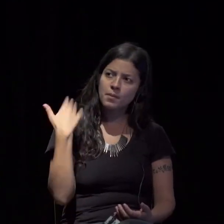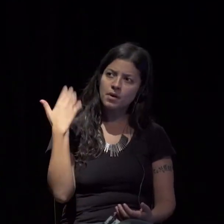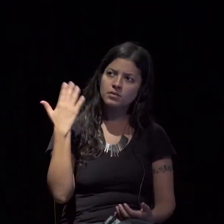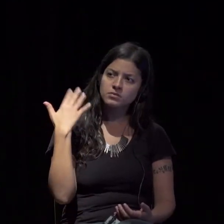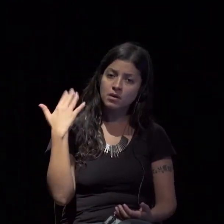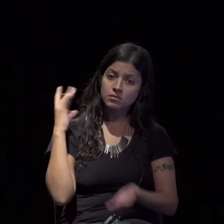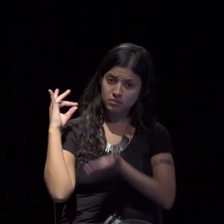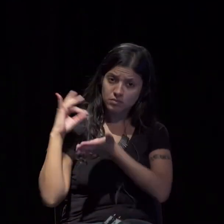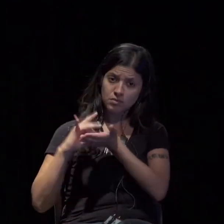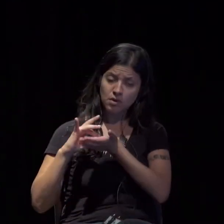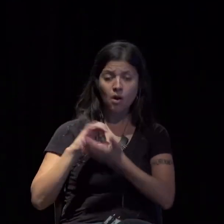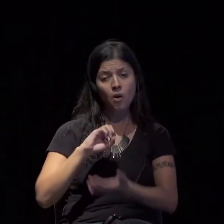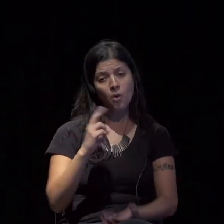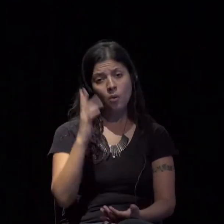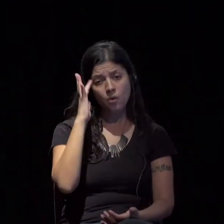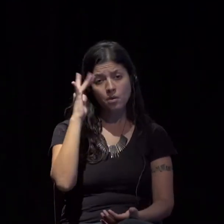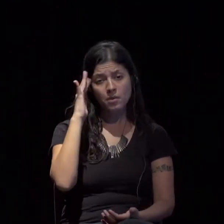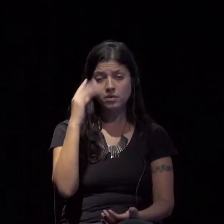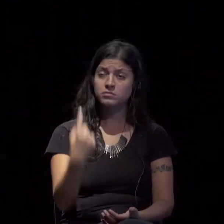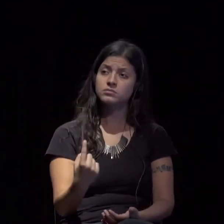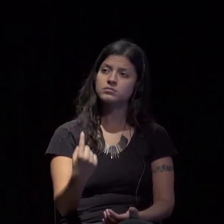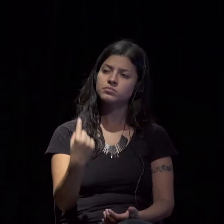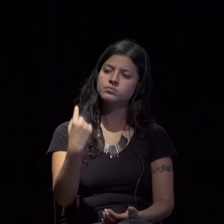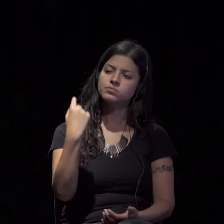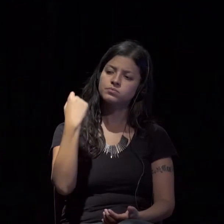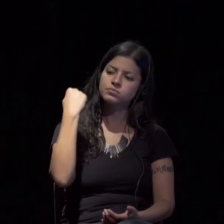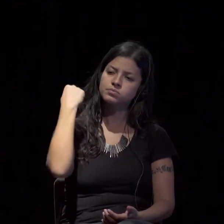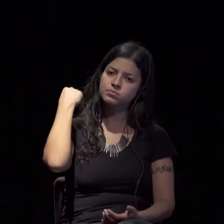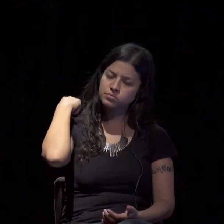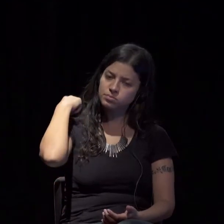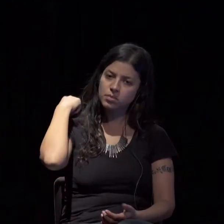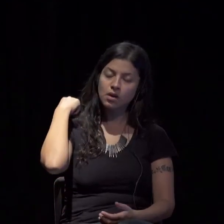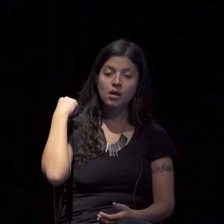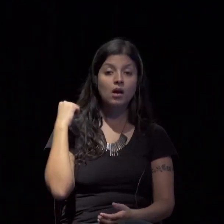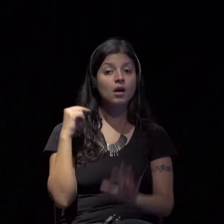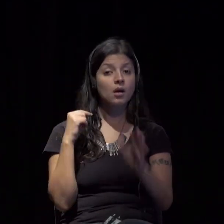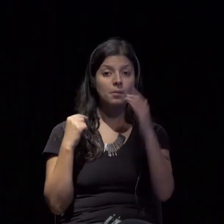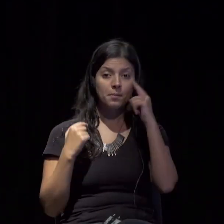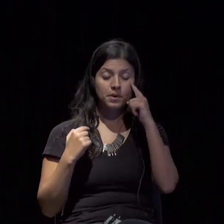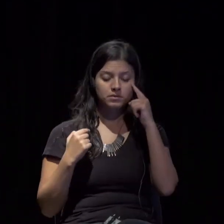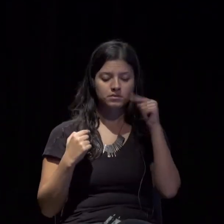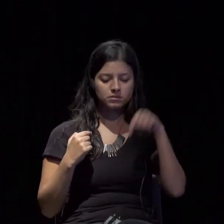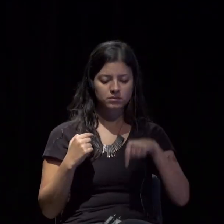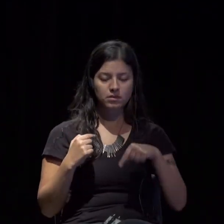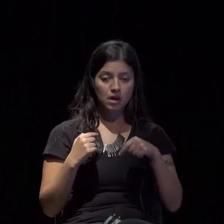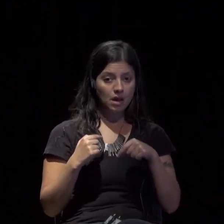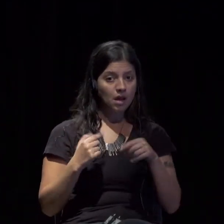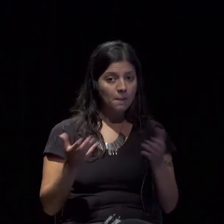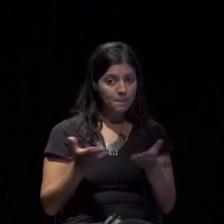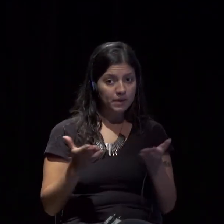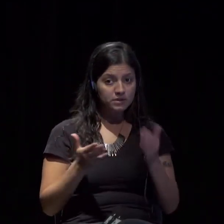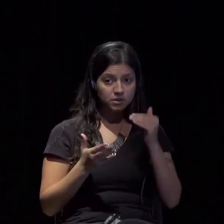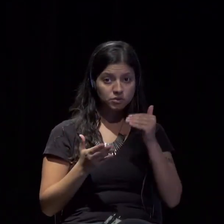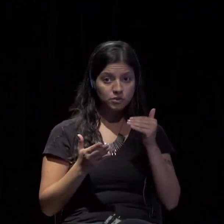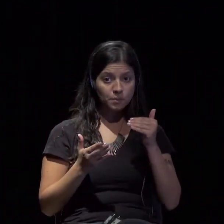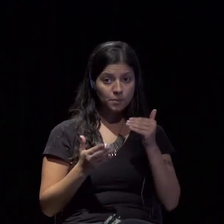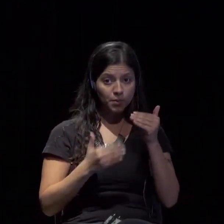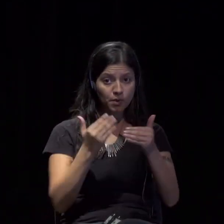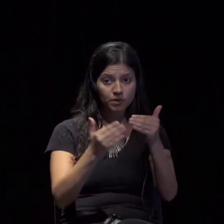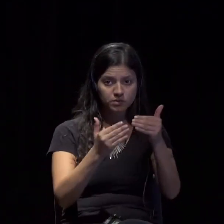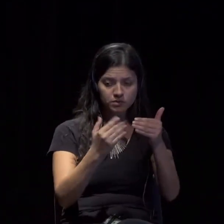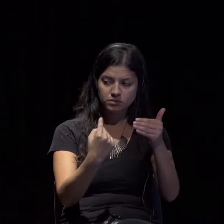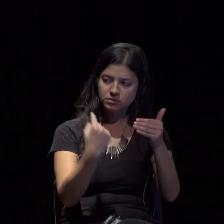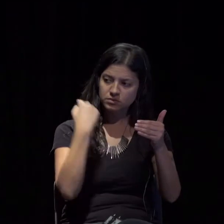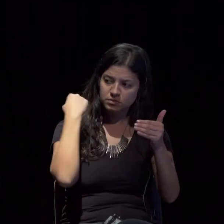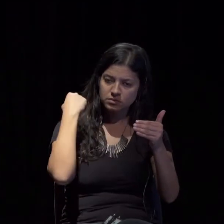progressive vision of the present and future in Africa, was made most manifest in the theory of negritude, and